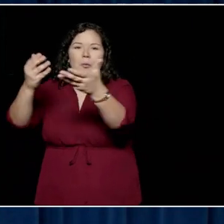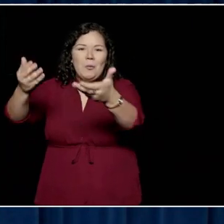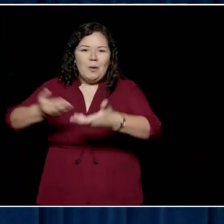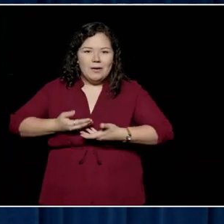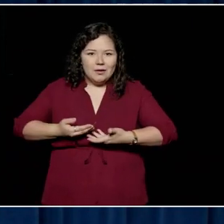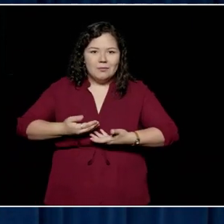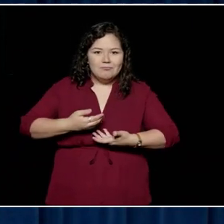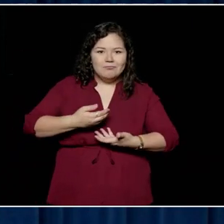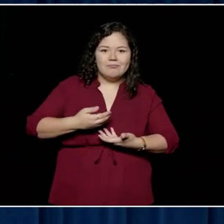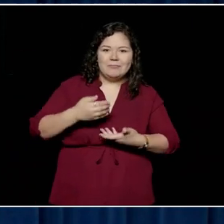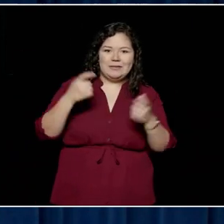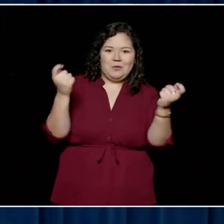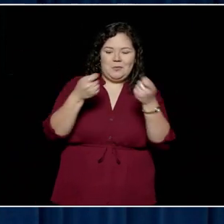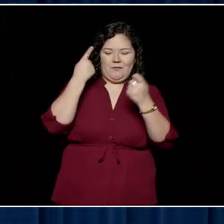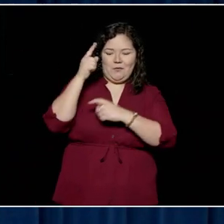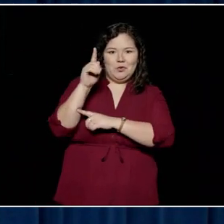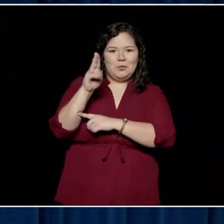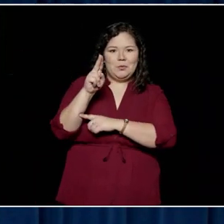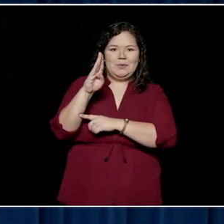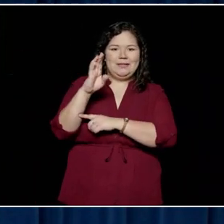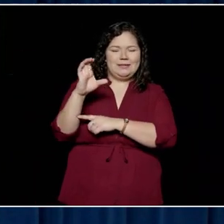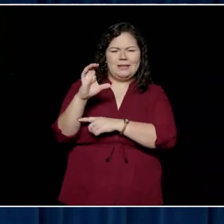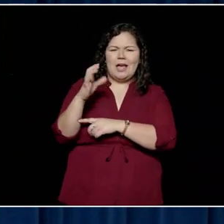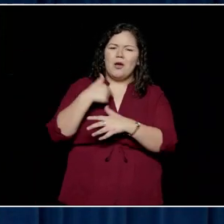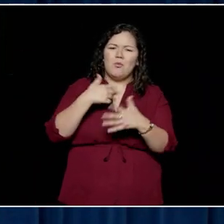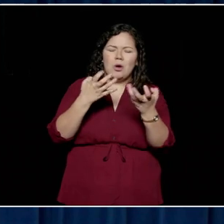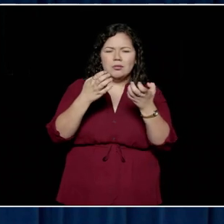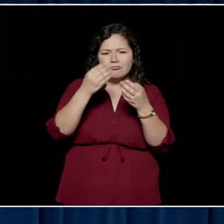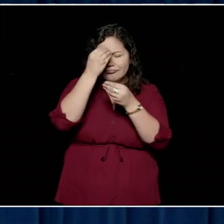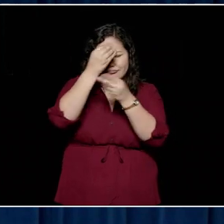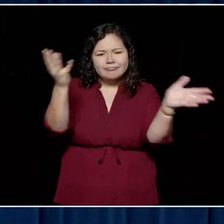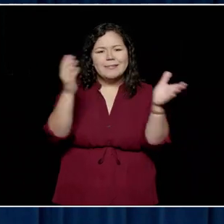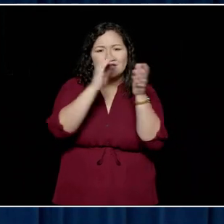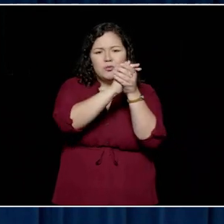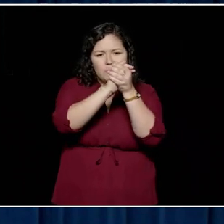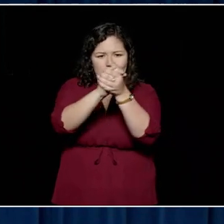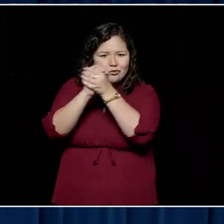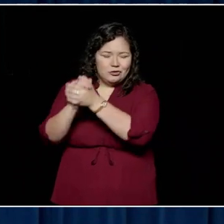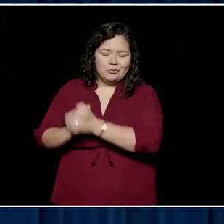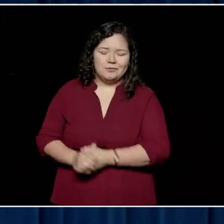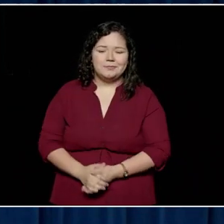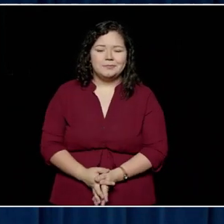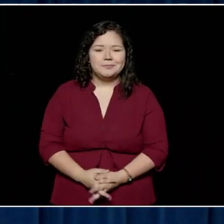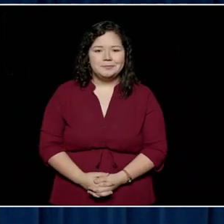convocation of UBC, and congratulations to each and every one of you.